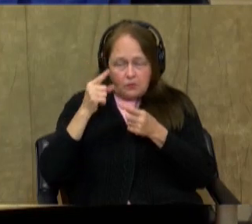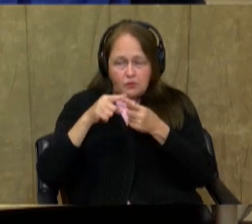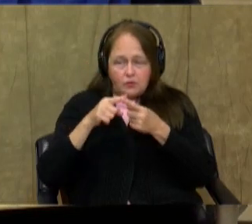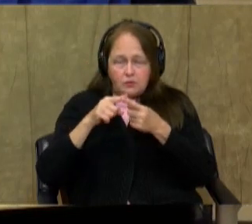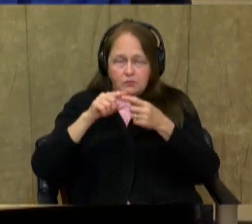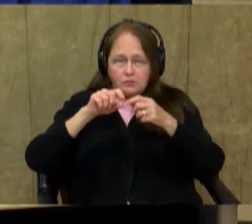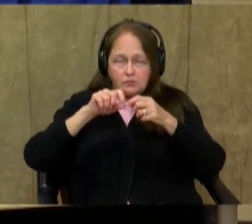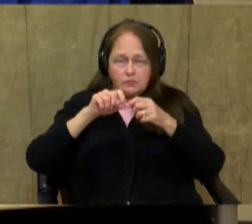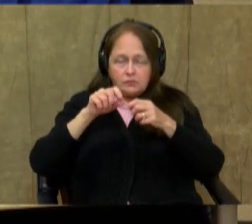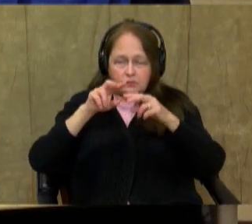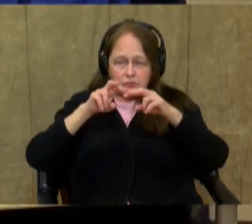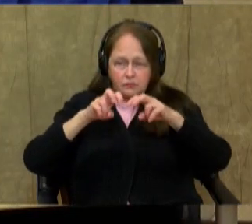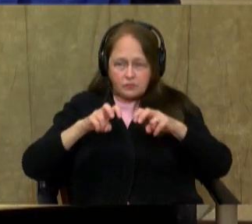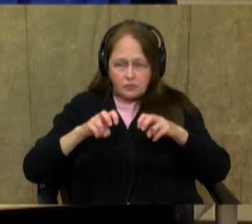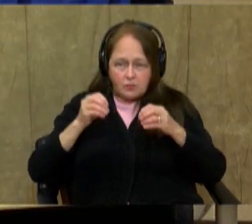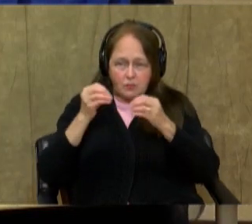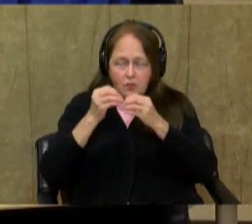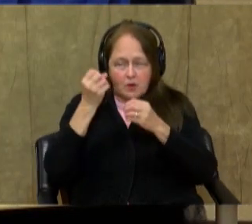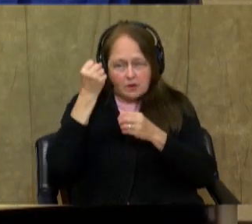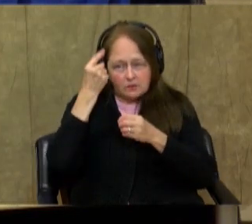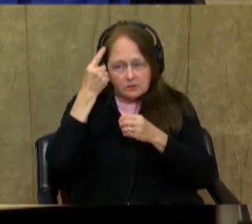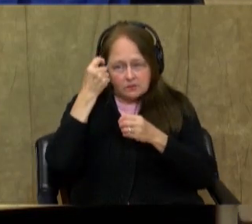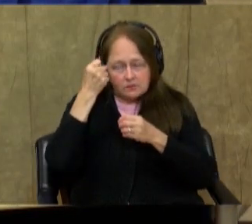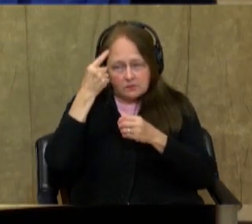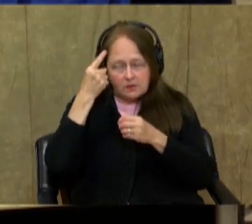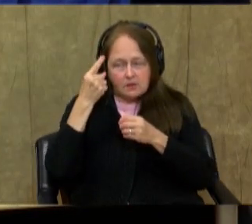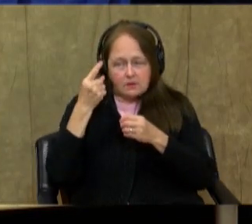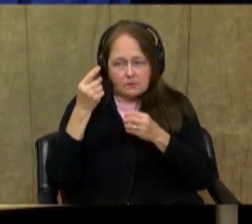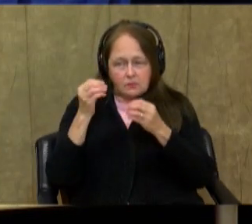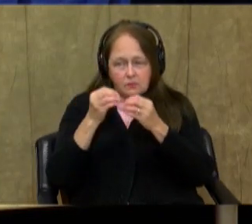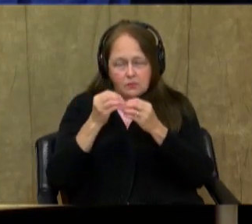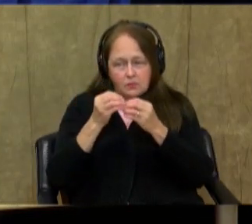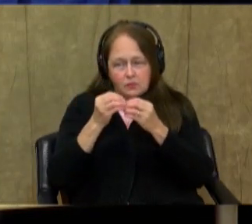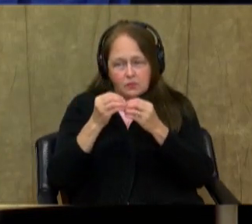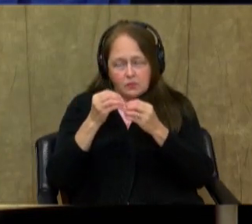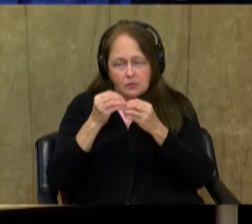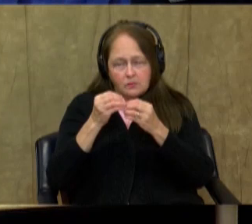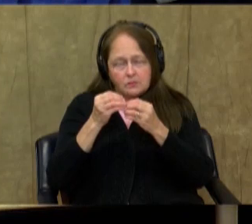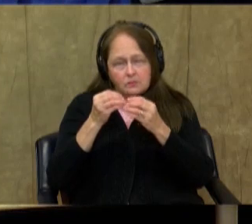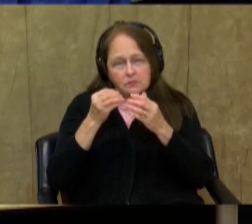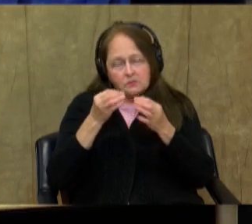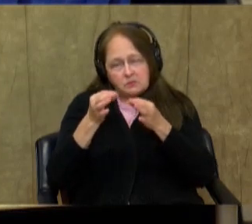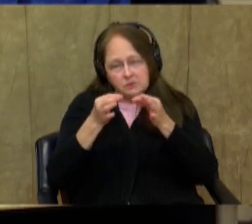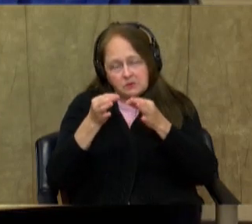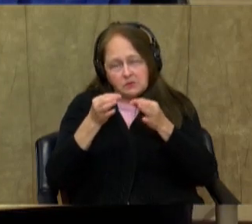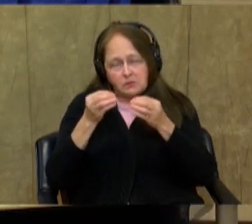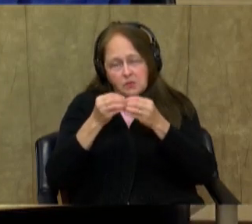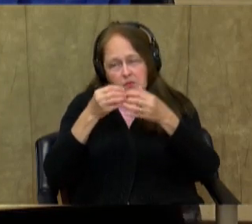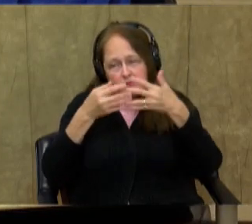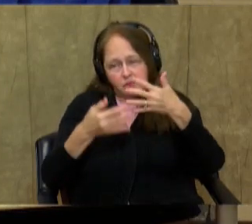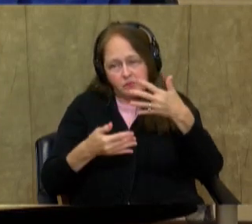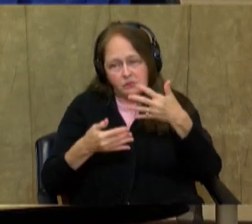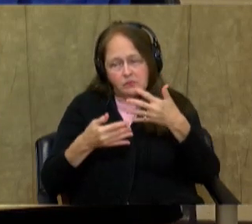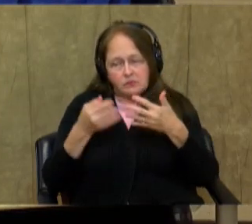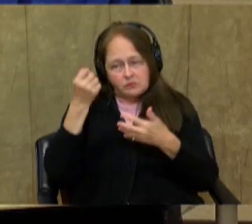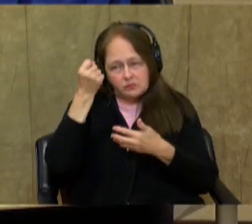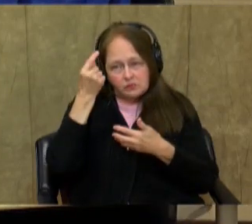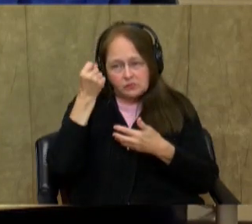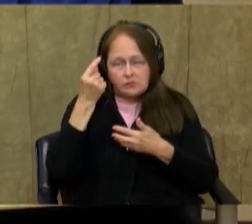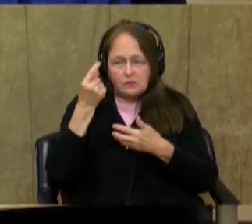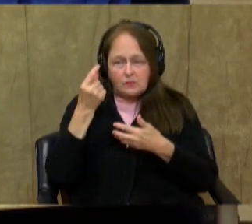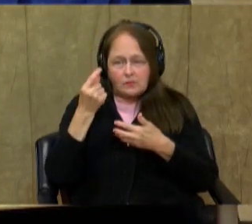it down for a deeper understanding, just to understand a little bit deeper. Next, we